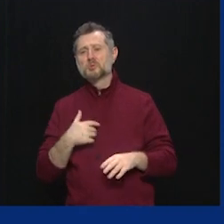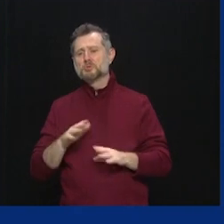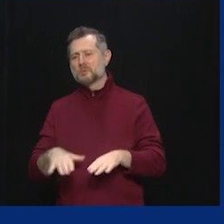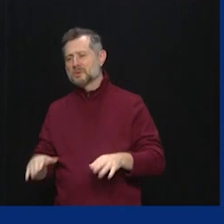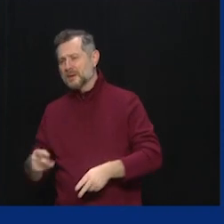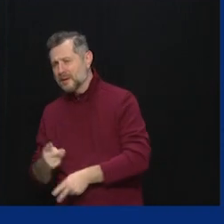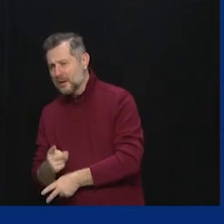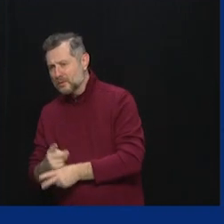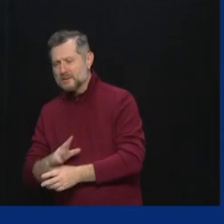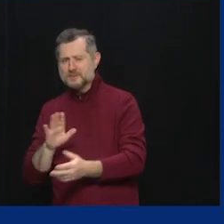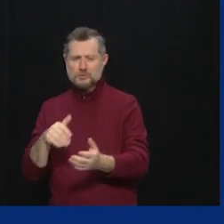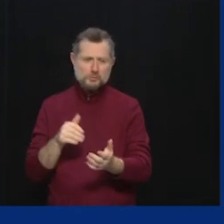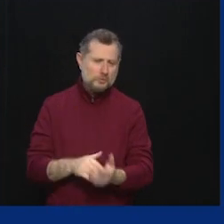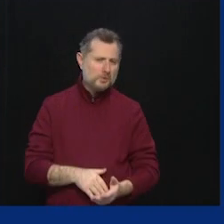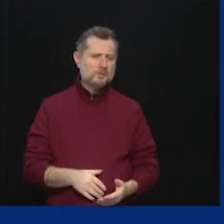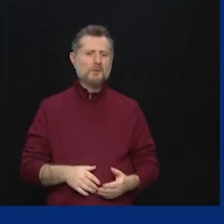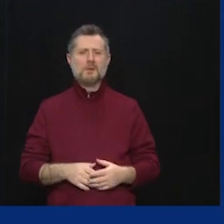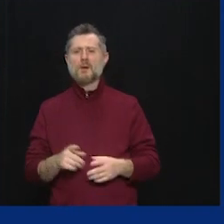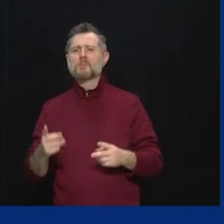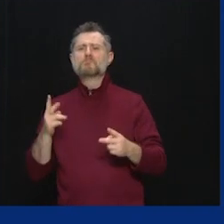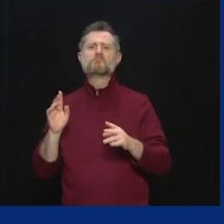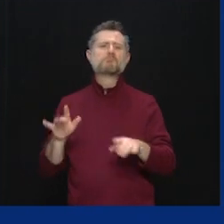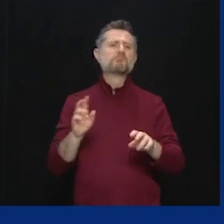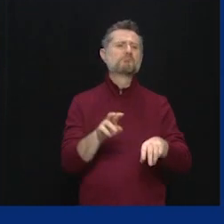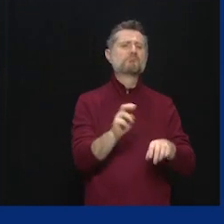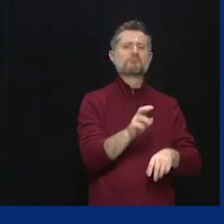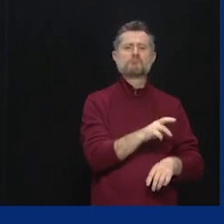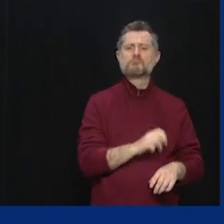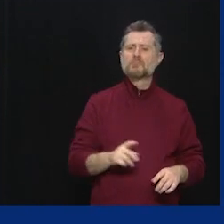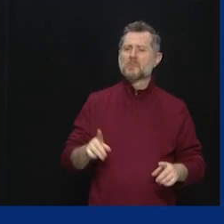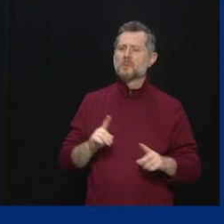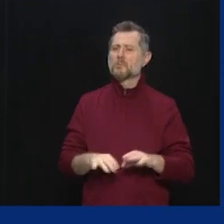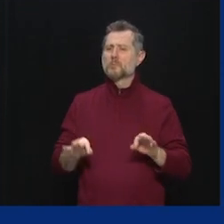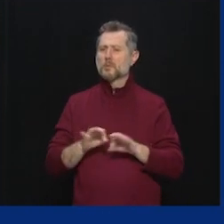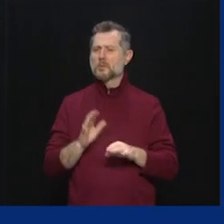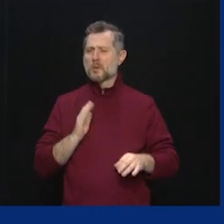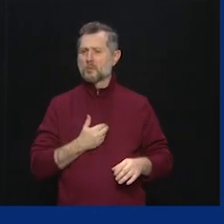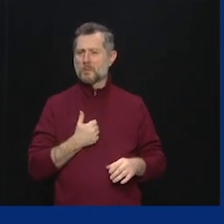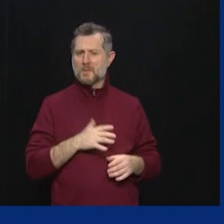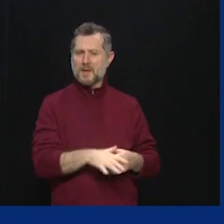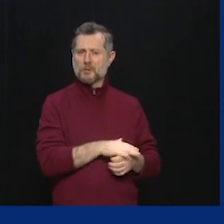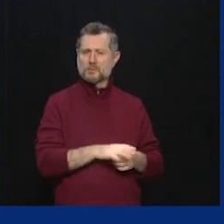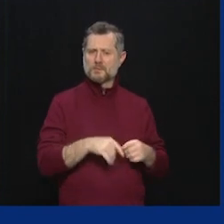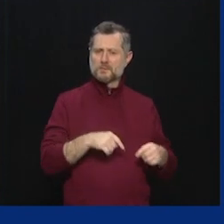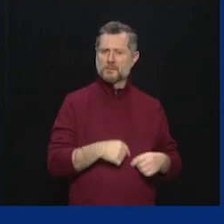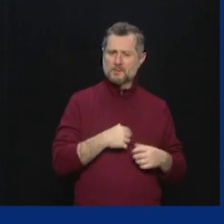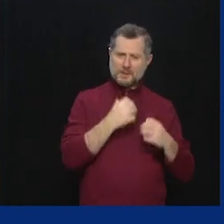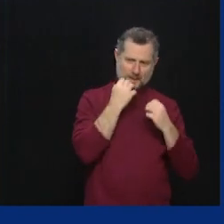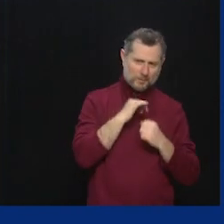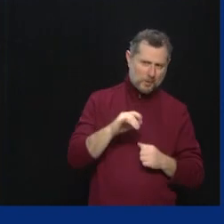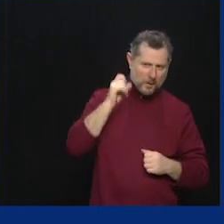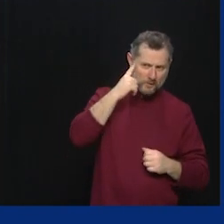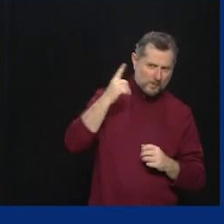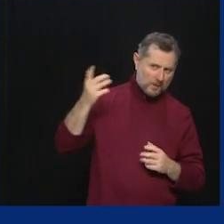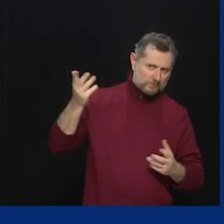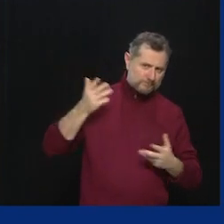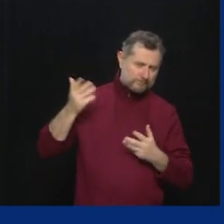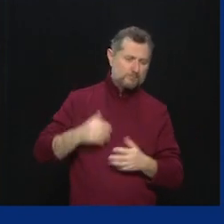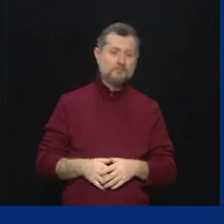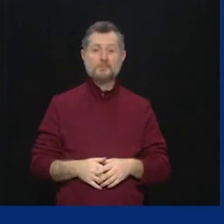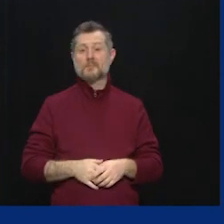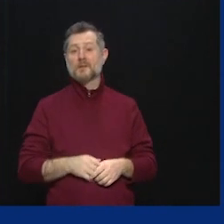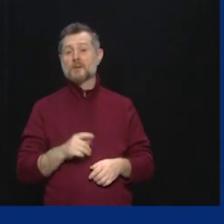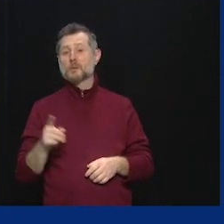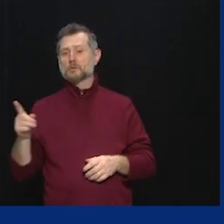are really important to our region and to our governor. She's been the leader of all of the regional economic